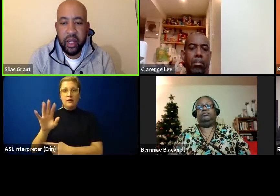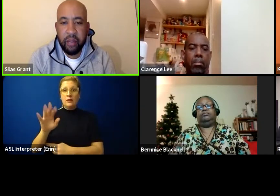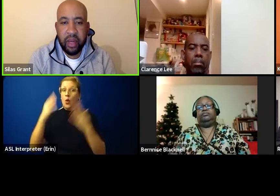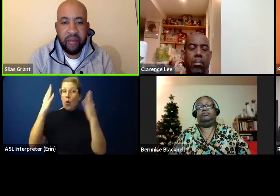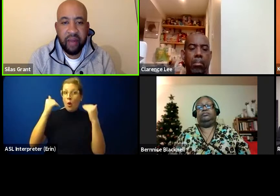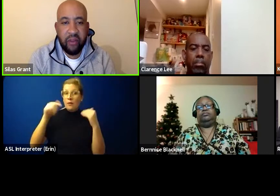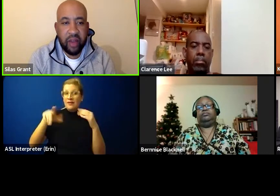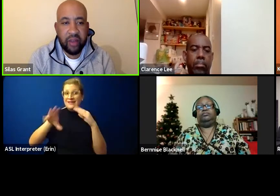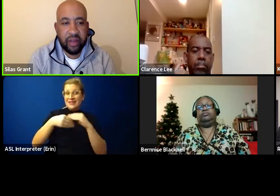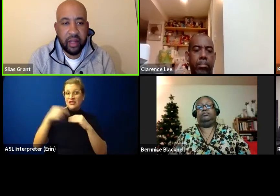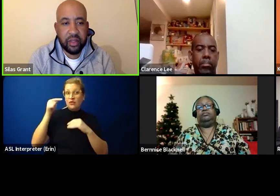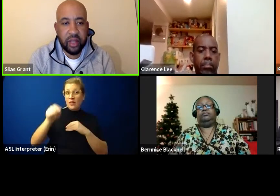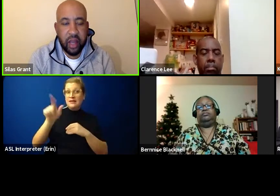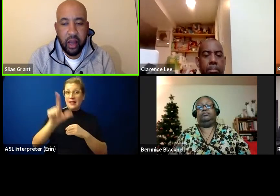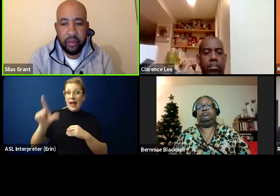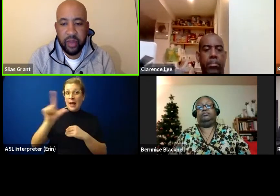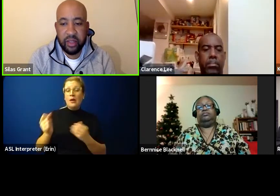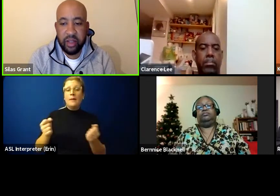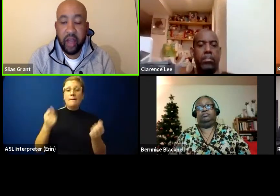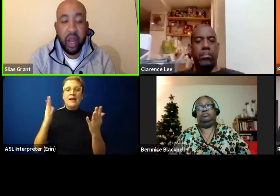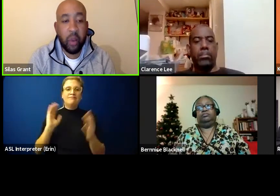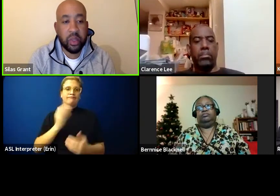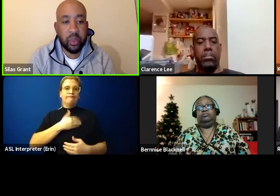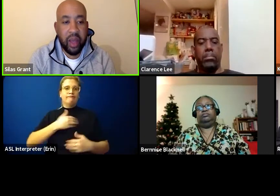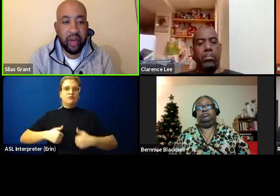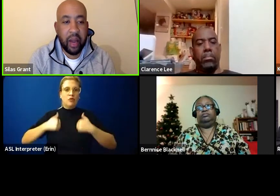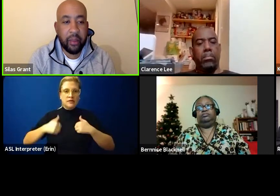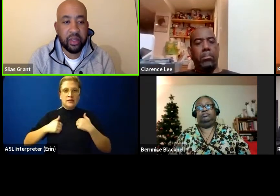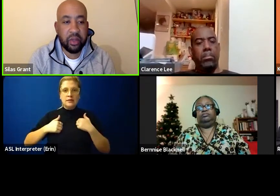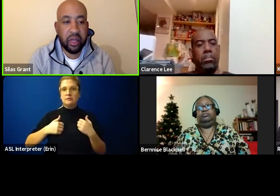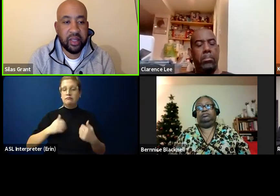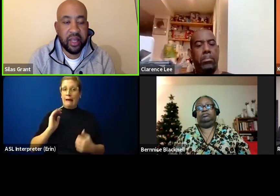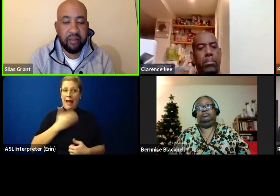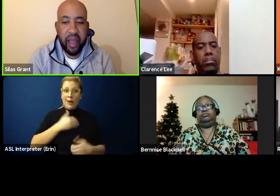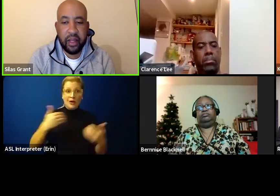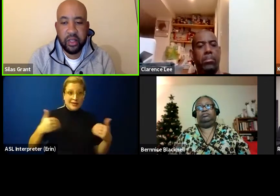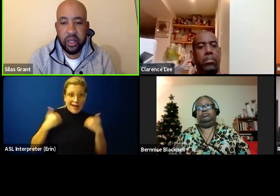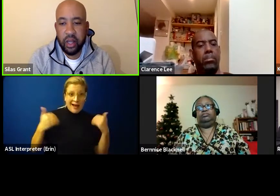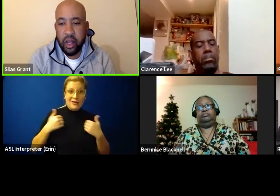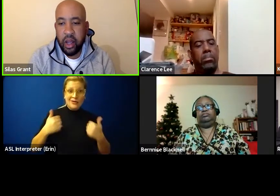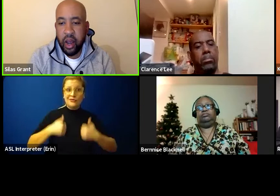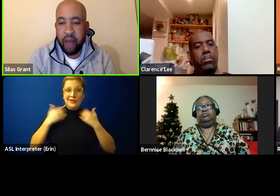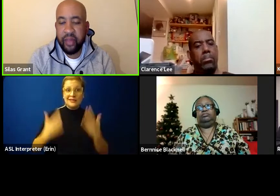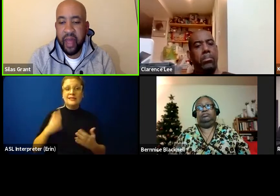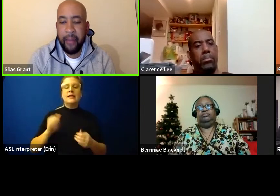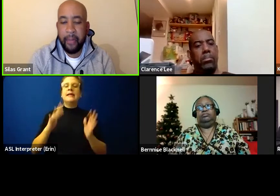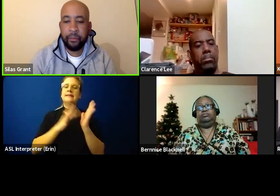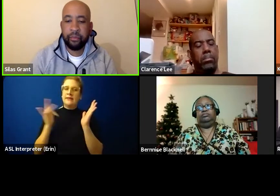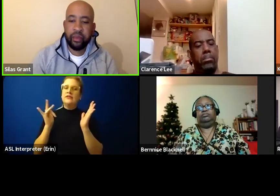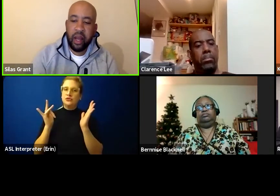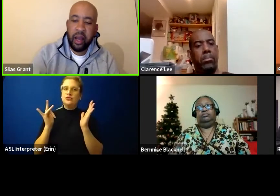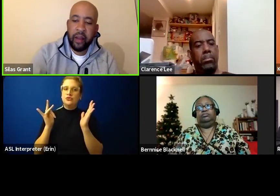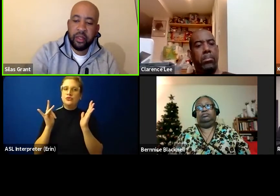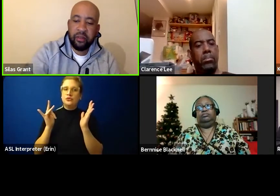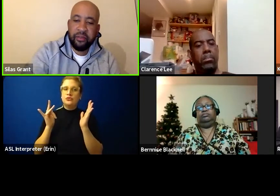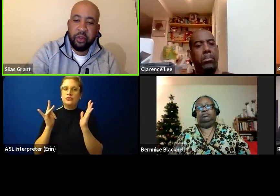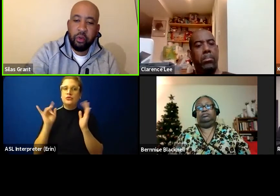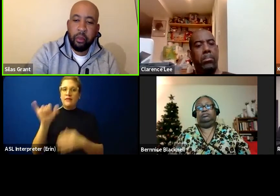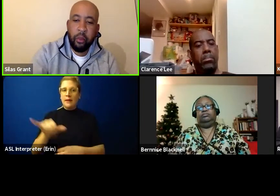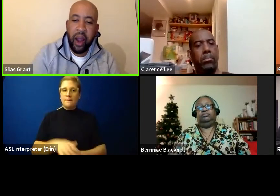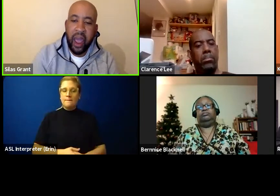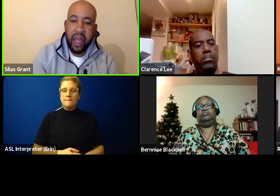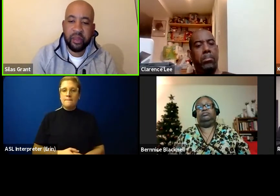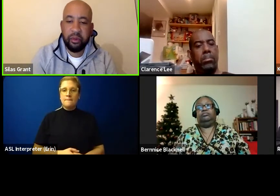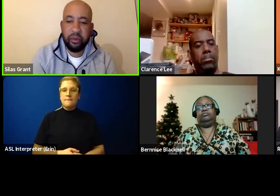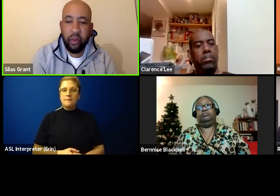library, many of our residents, especially our young ones, will have an opportunity to take advantage of that. Just a